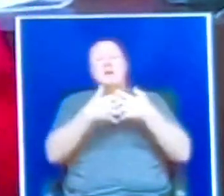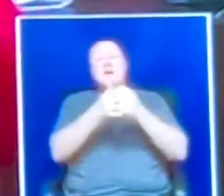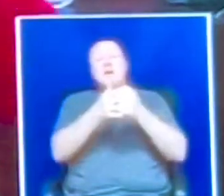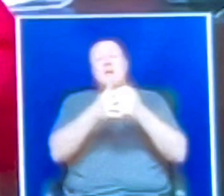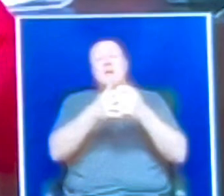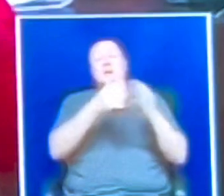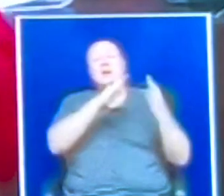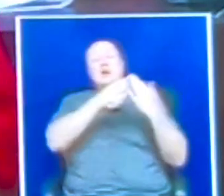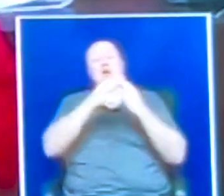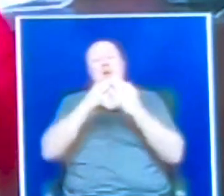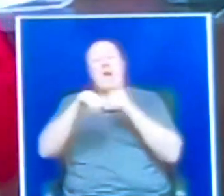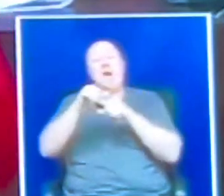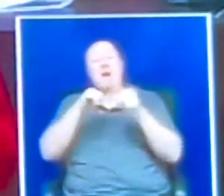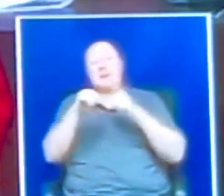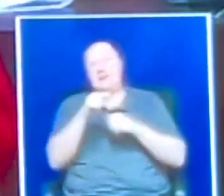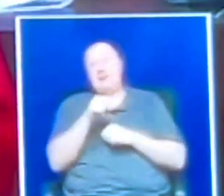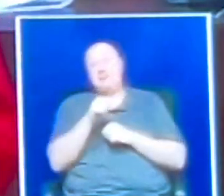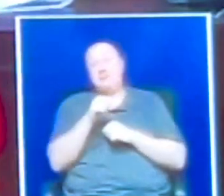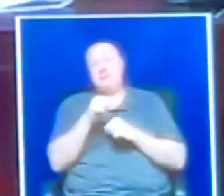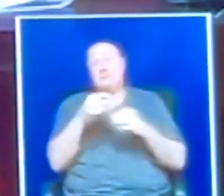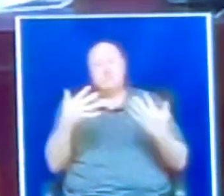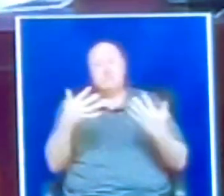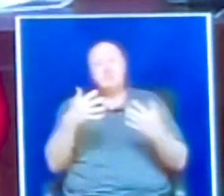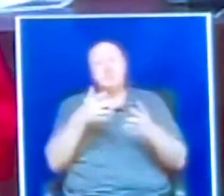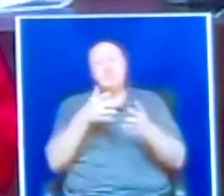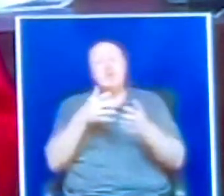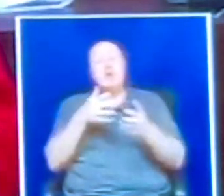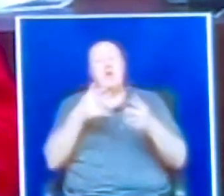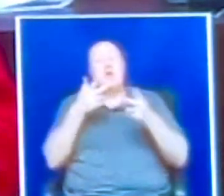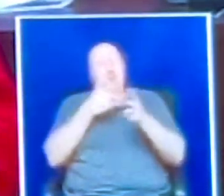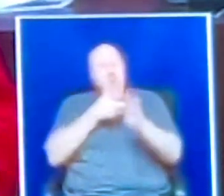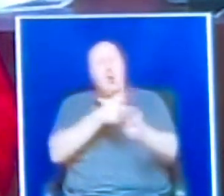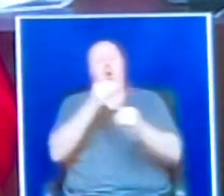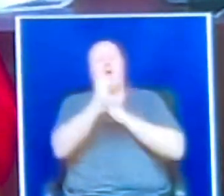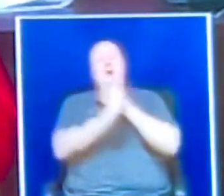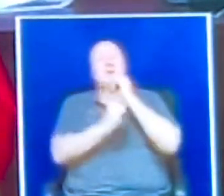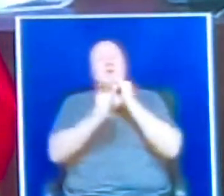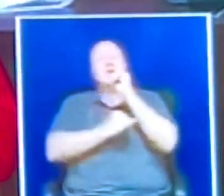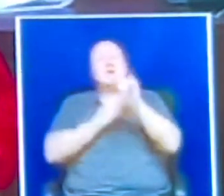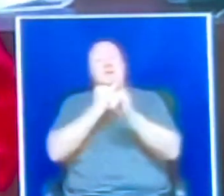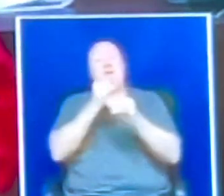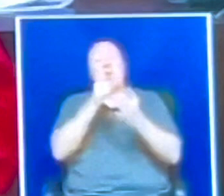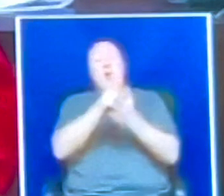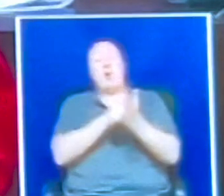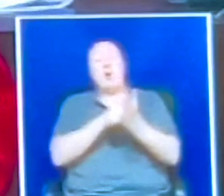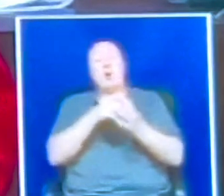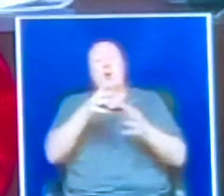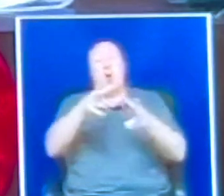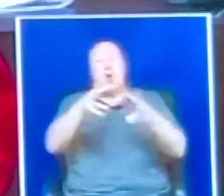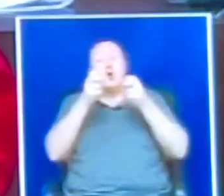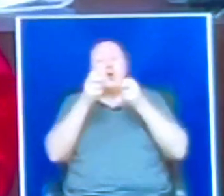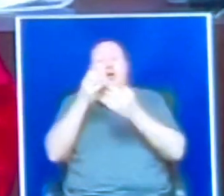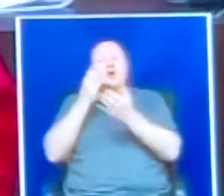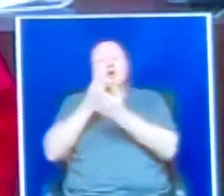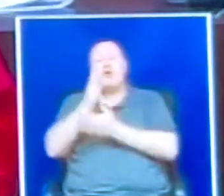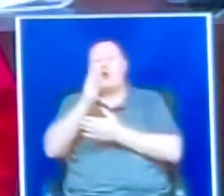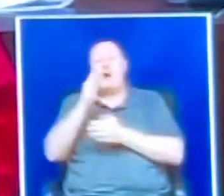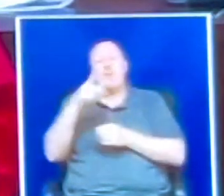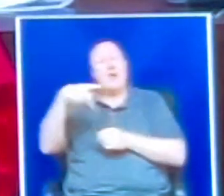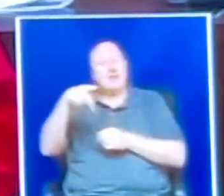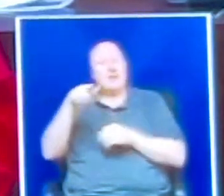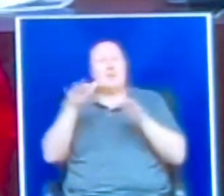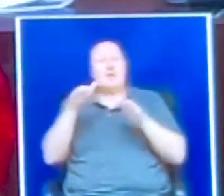society in compliance with international law on one hand, and they recognize the right of Palestinians to coexist.